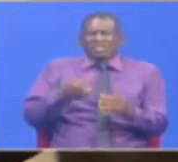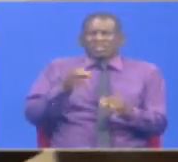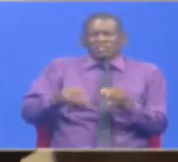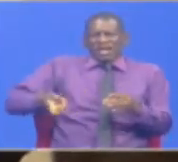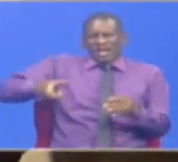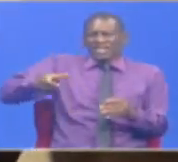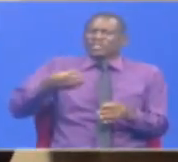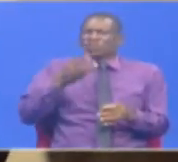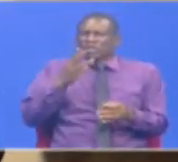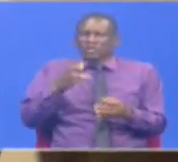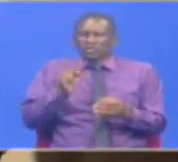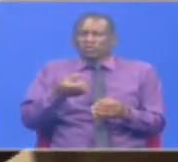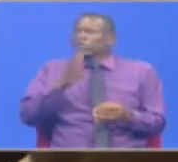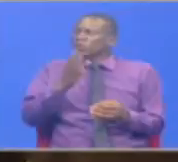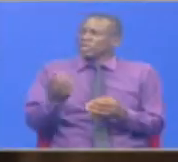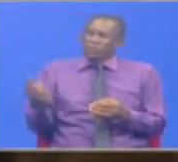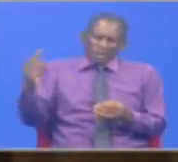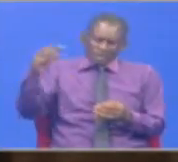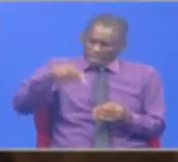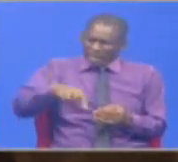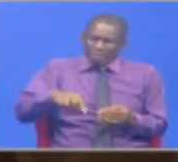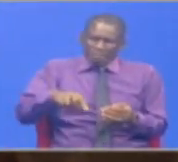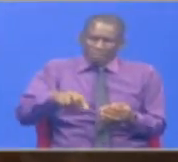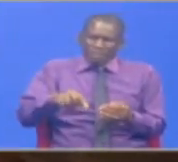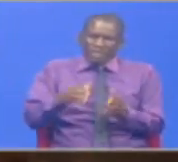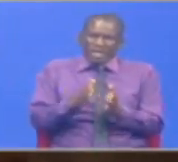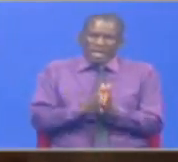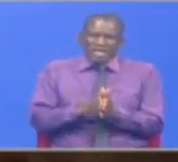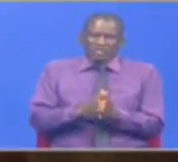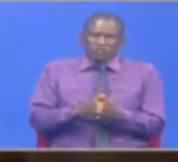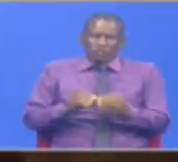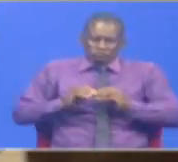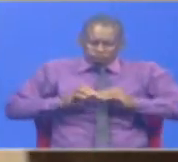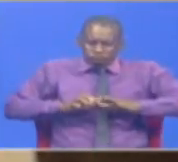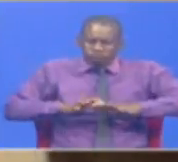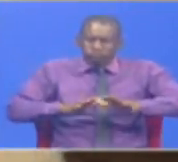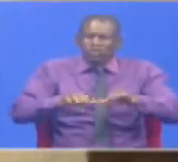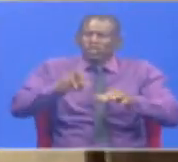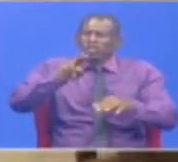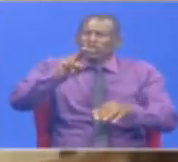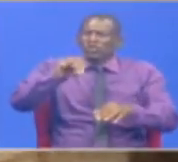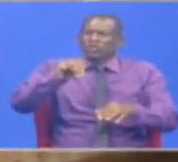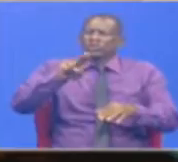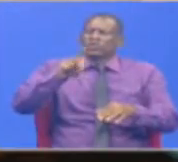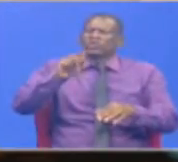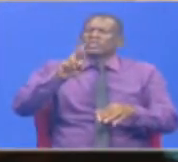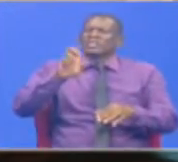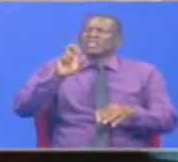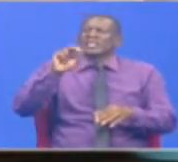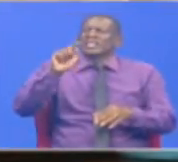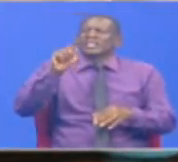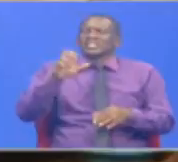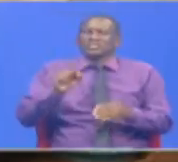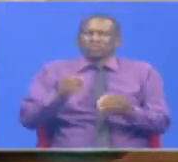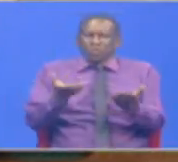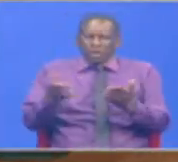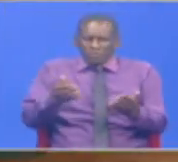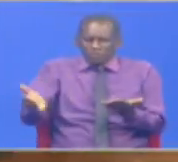water will come and carry the nutrients through to our correction point.